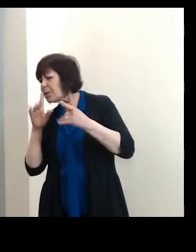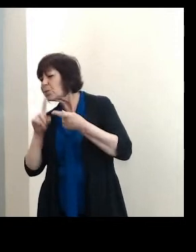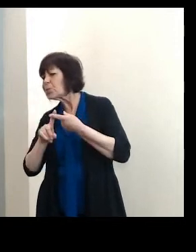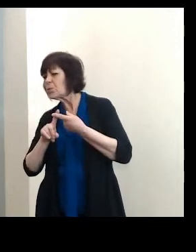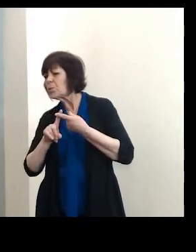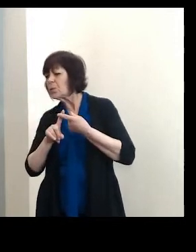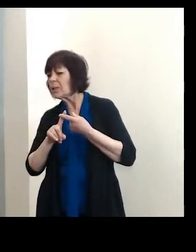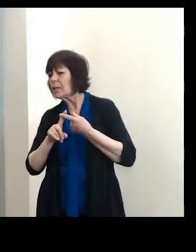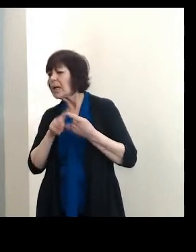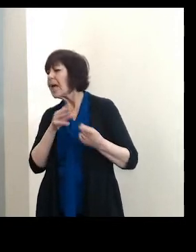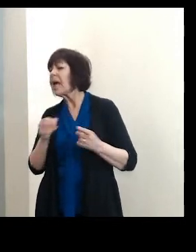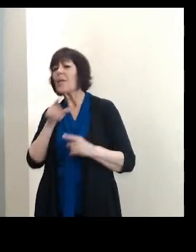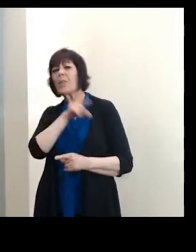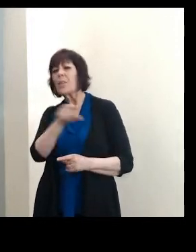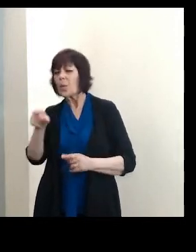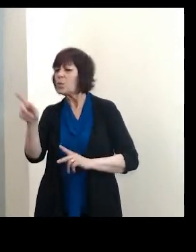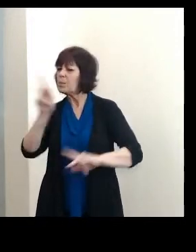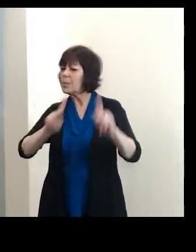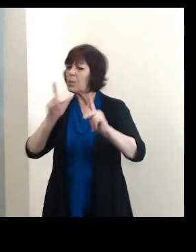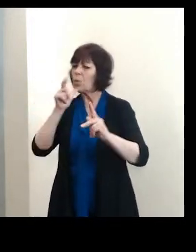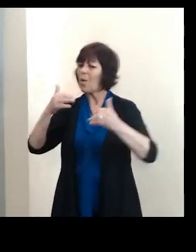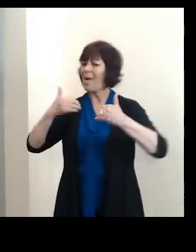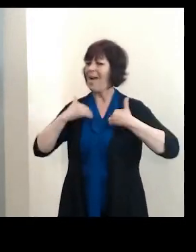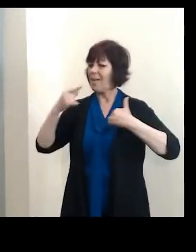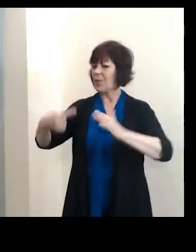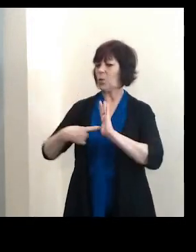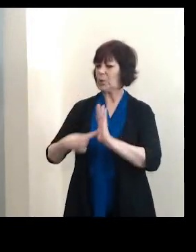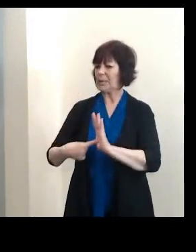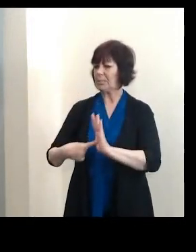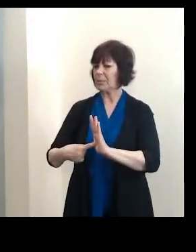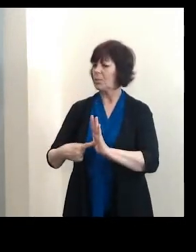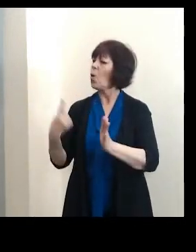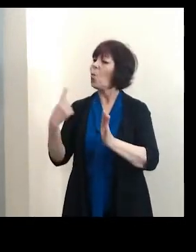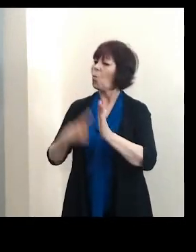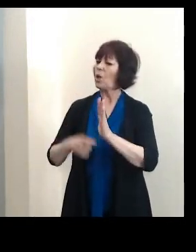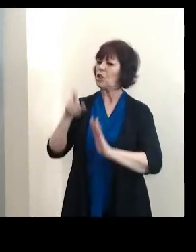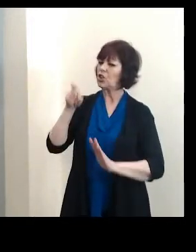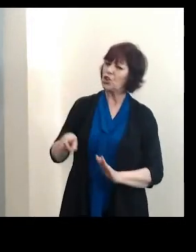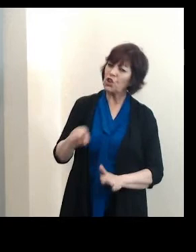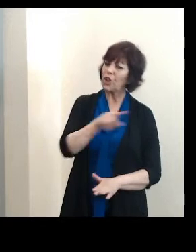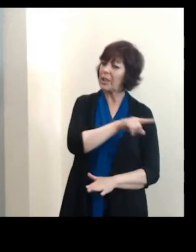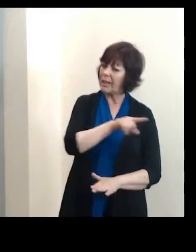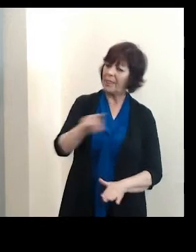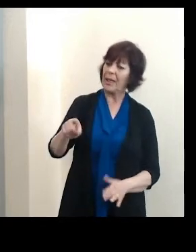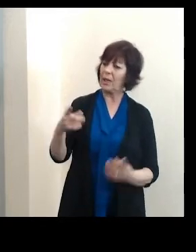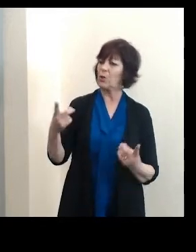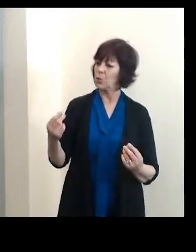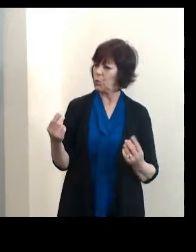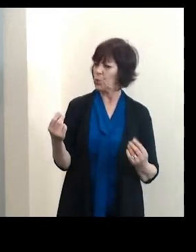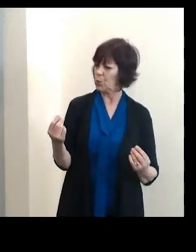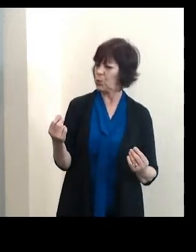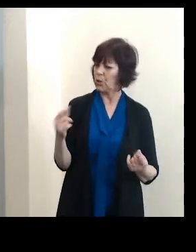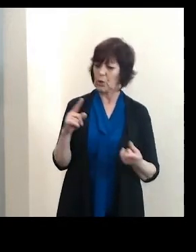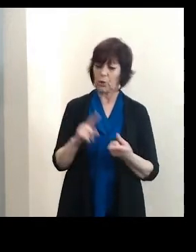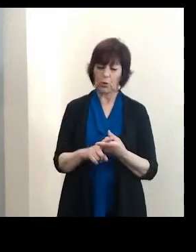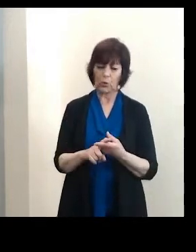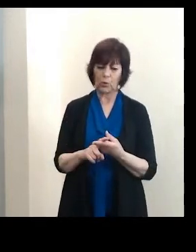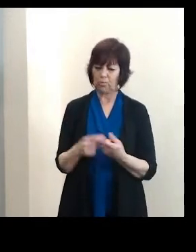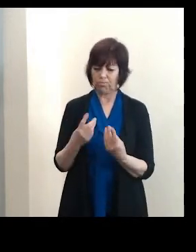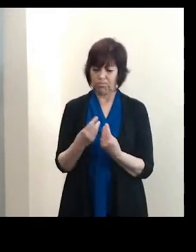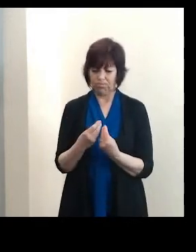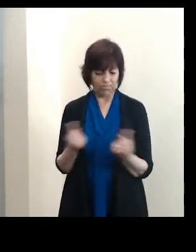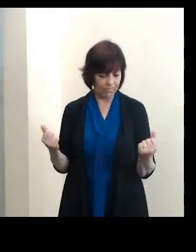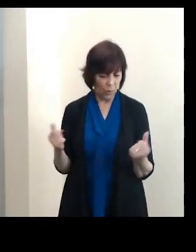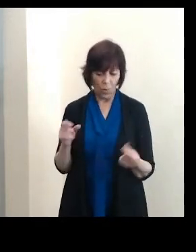people having those long haul symptoms, what should their steps be to either combat that